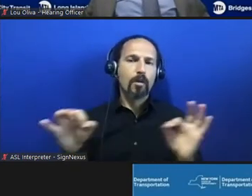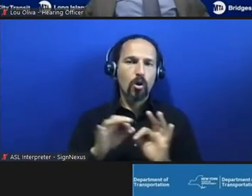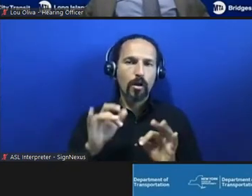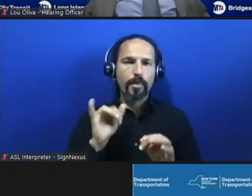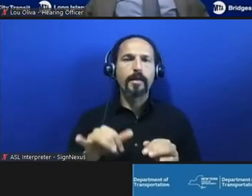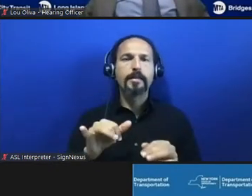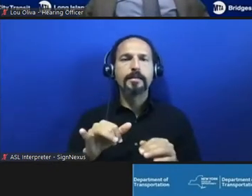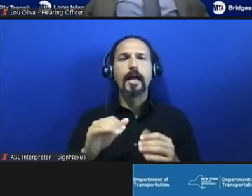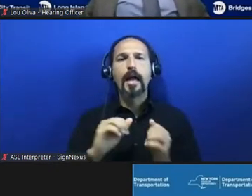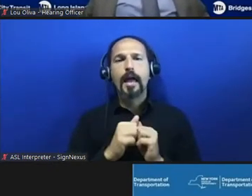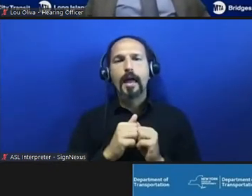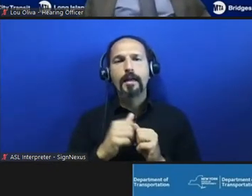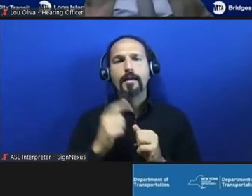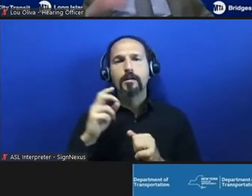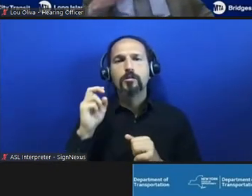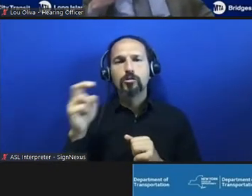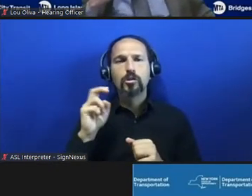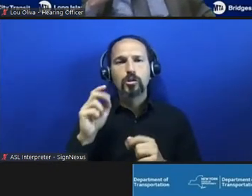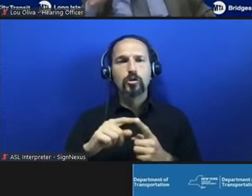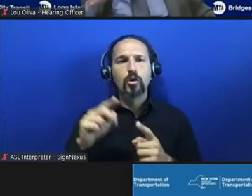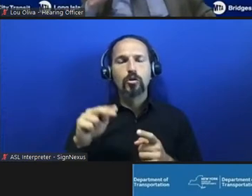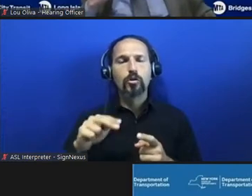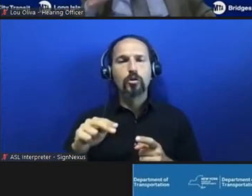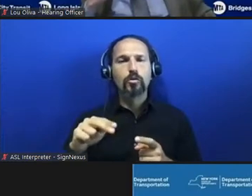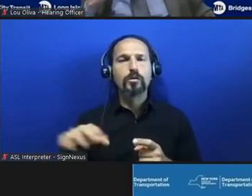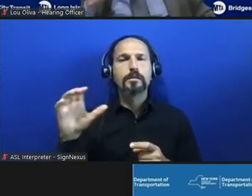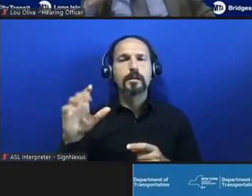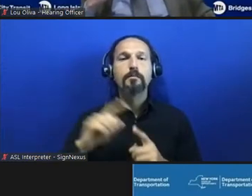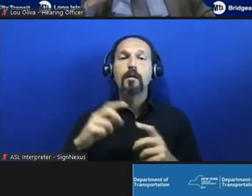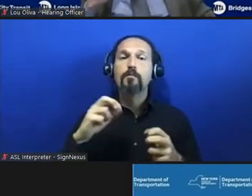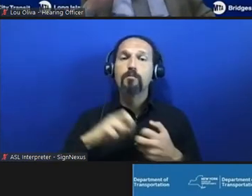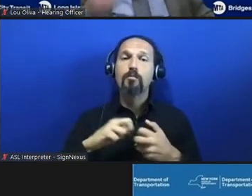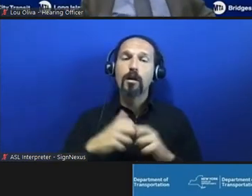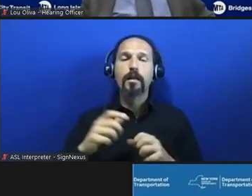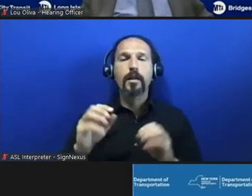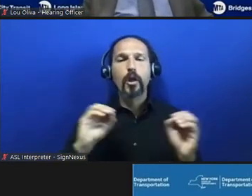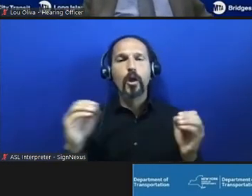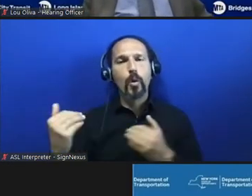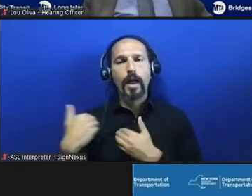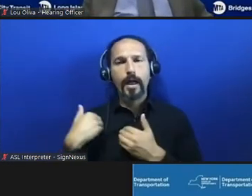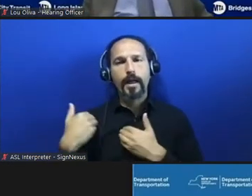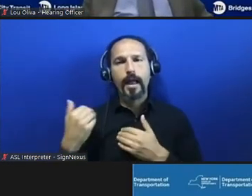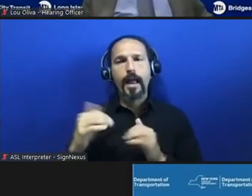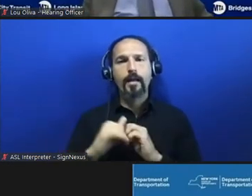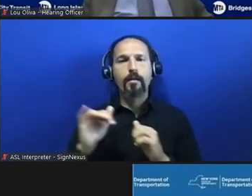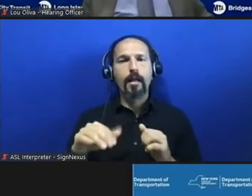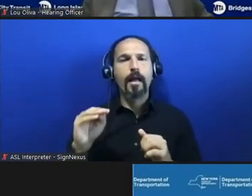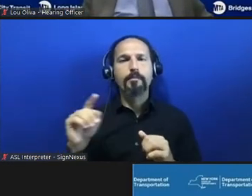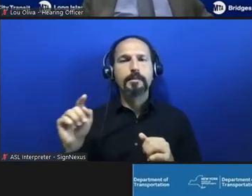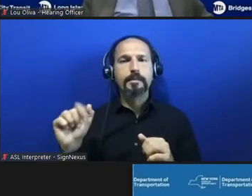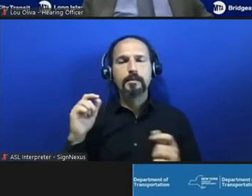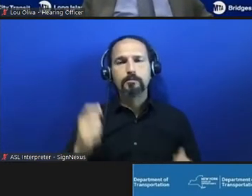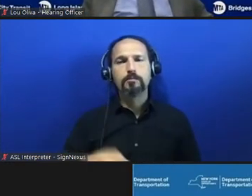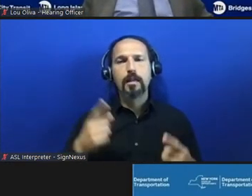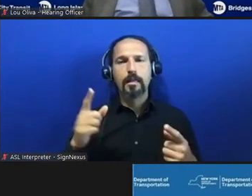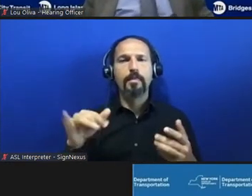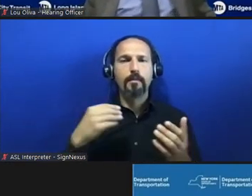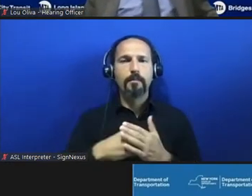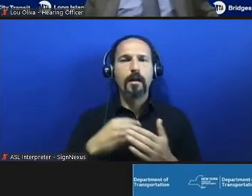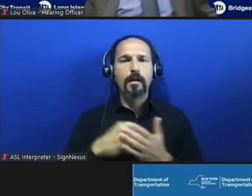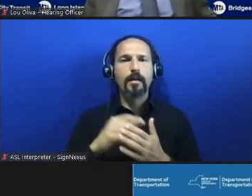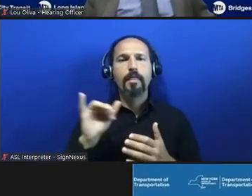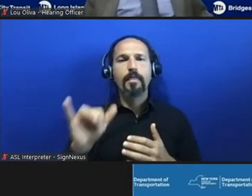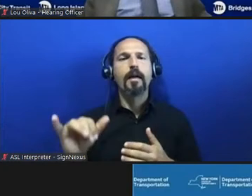most efficient way in transporting to New York City the problem stems to the lack of accountability on how the MTA spends its money especially the capital